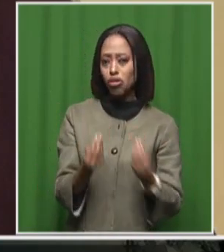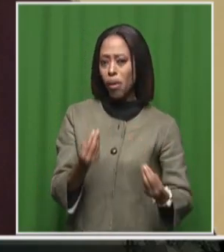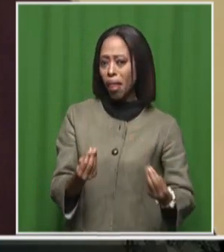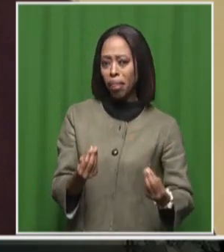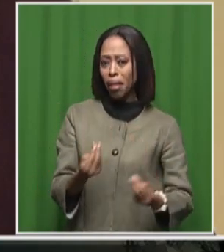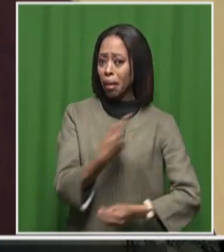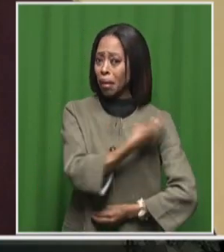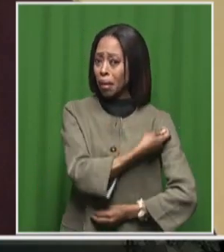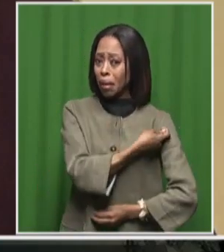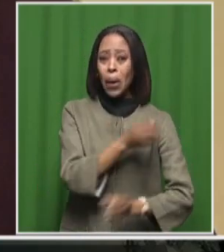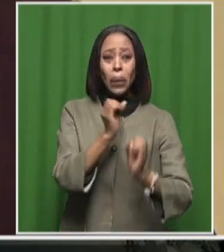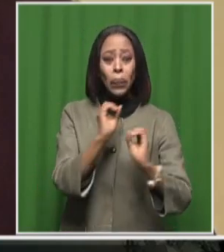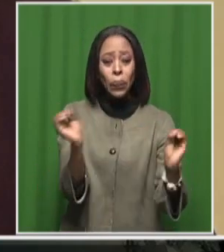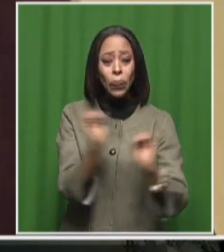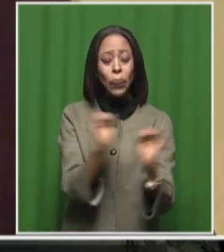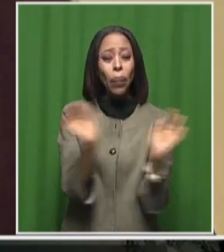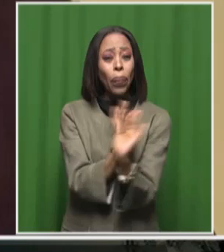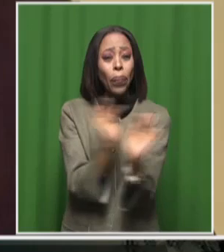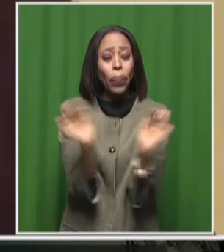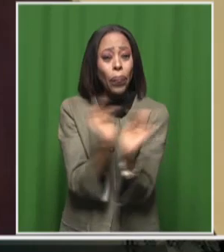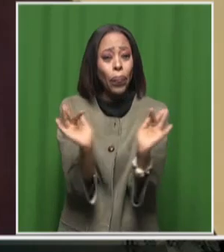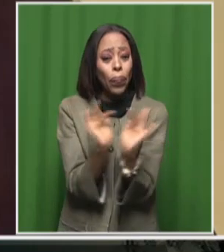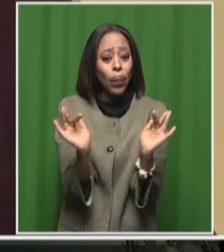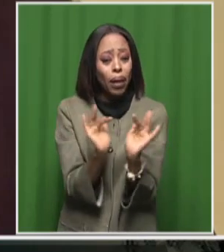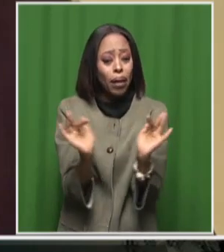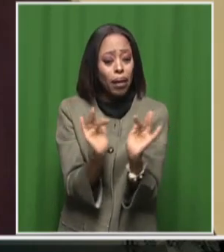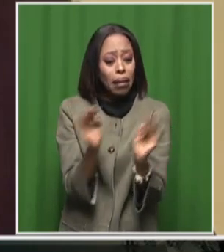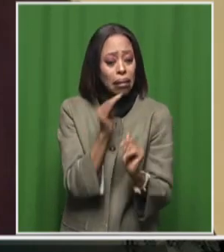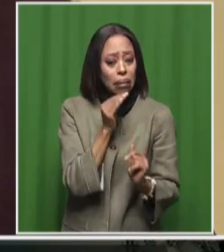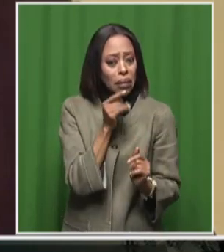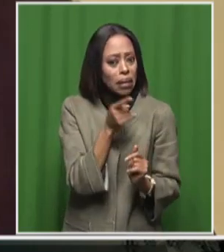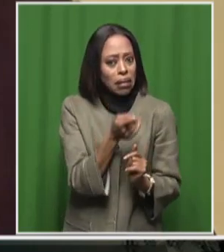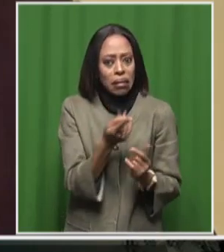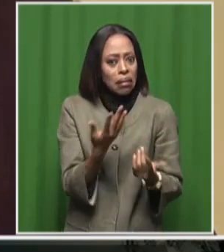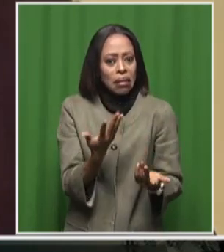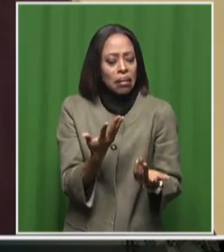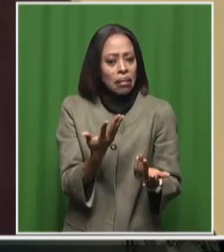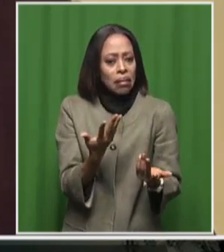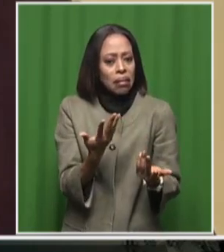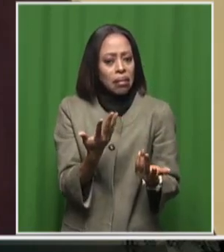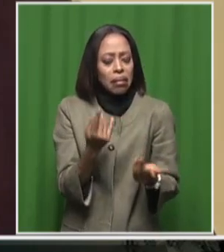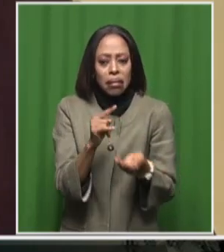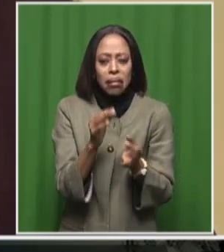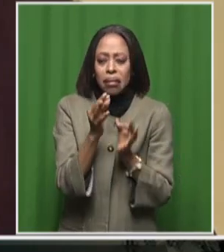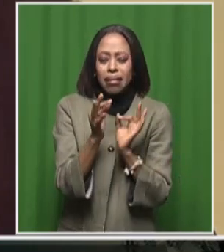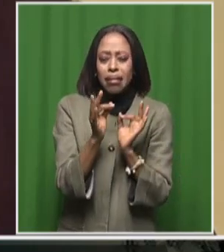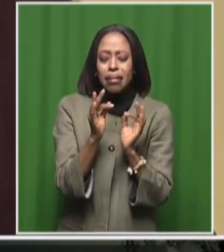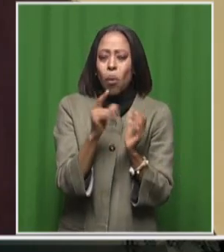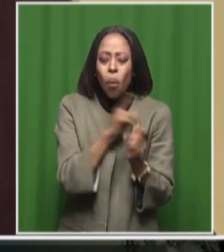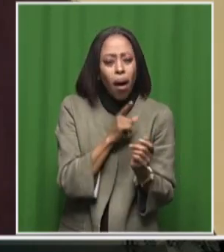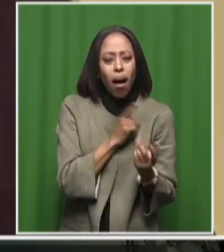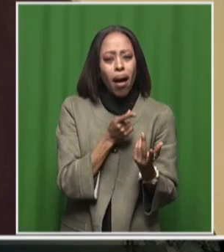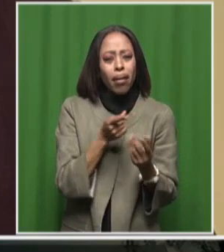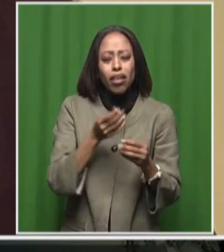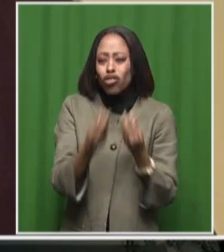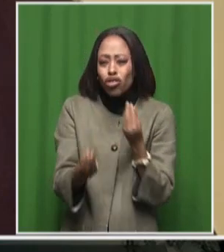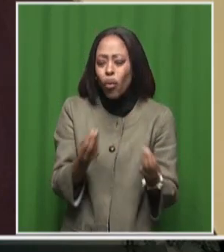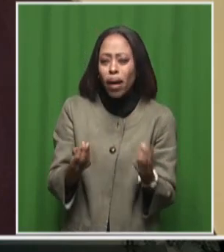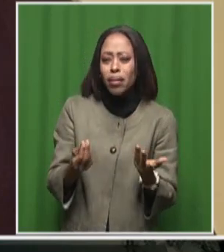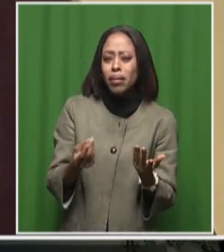mean, zero vaccination. What does the stagnation highlight why more children were left out of